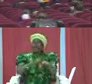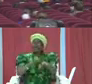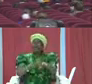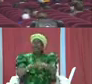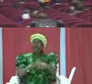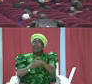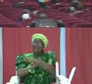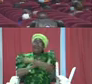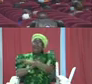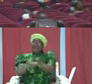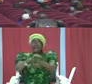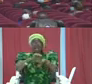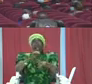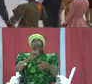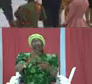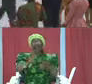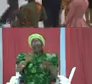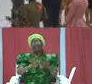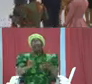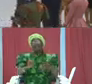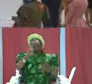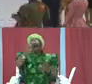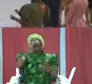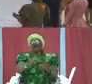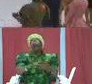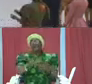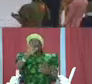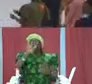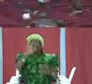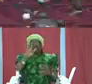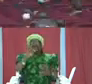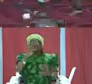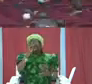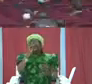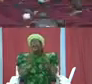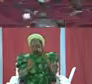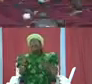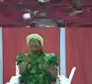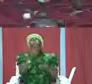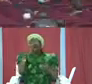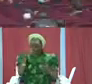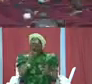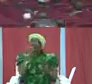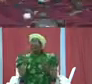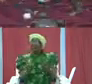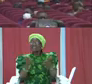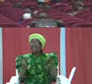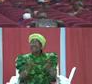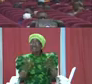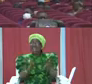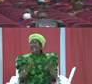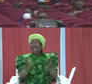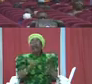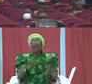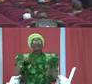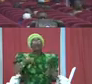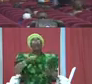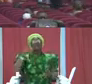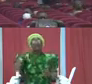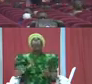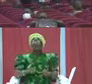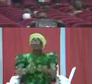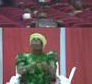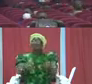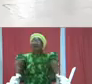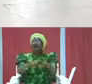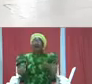coming, and we will proceed. And as you come, cry to the Lord Jesus Christ. Save my